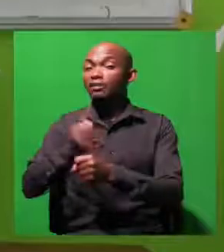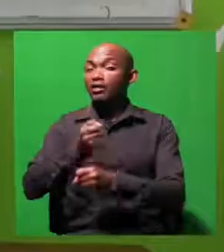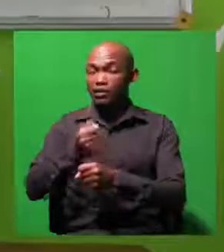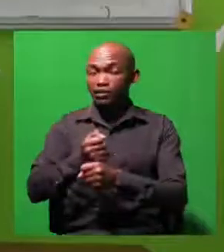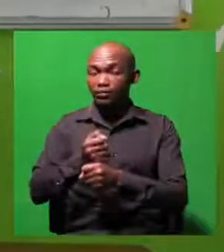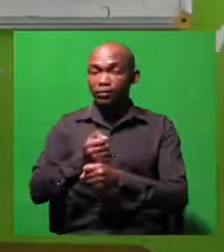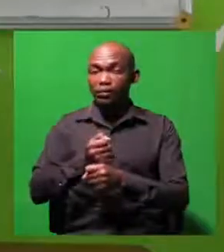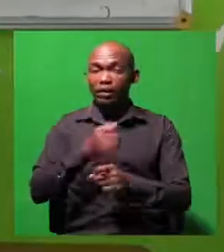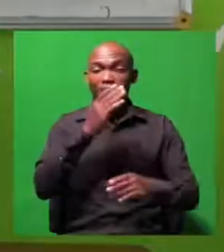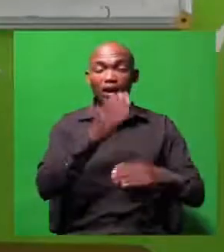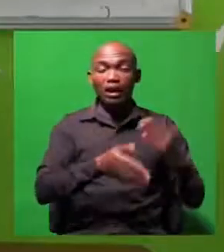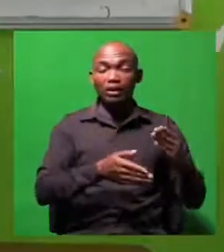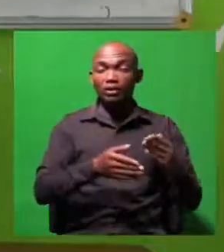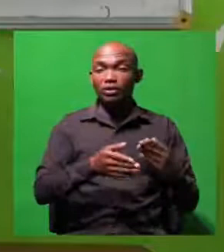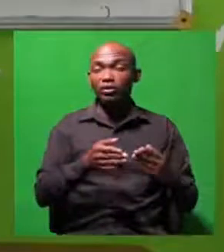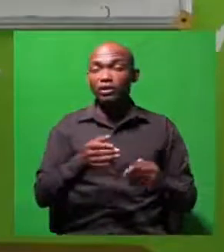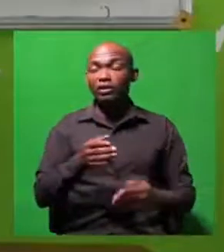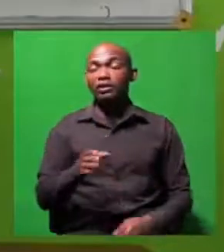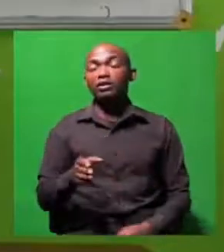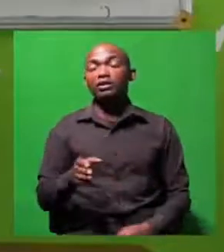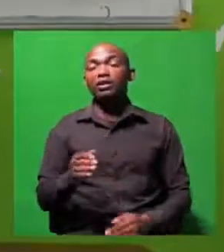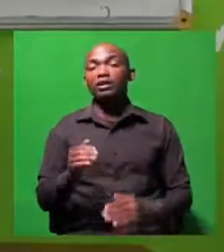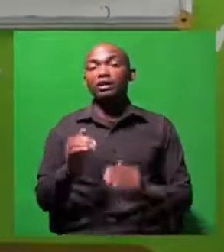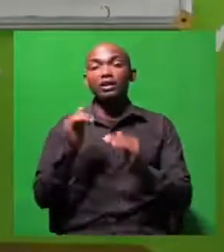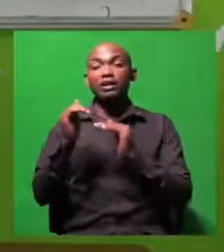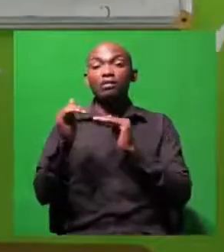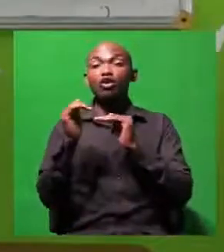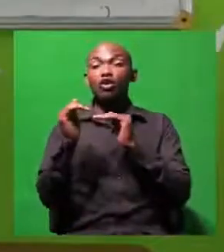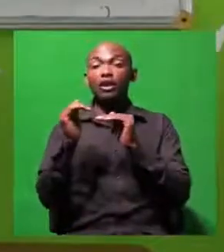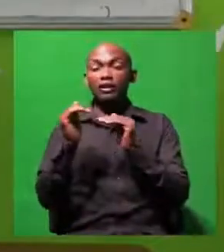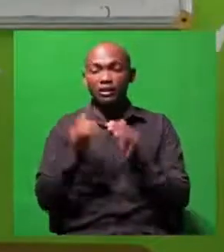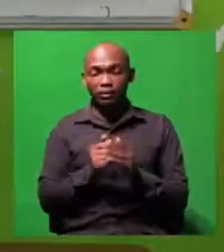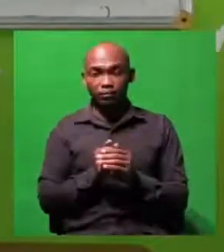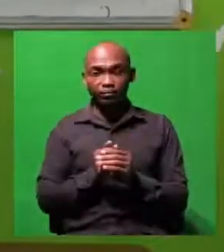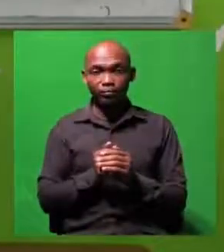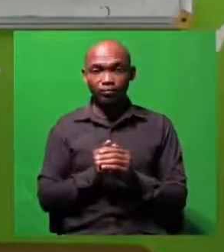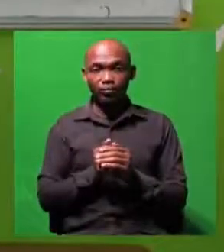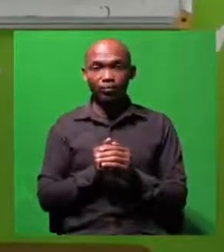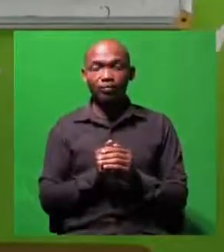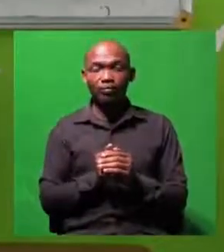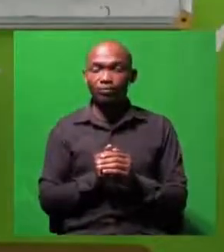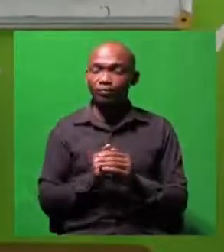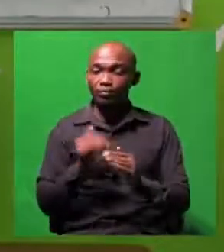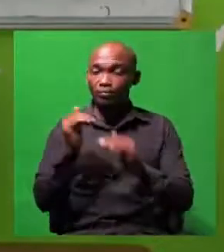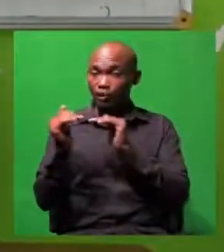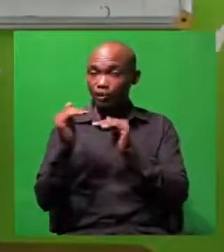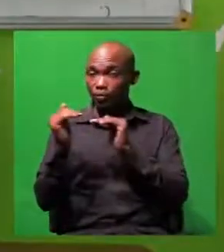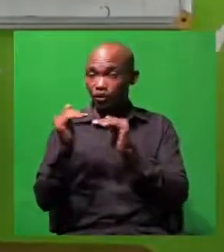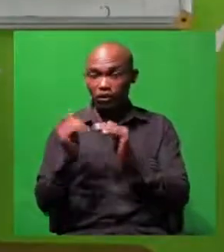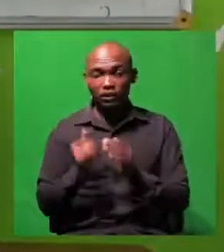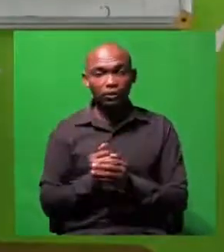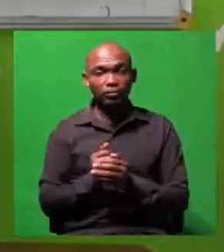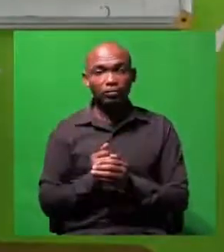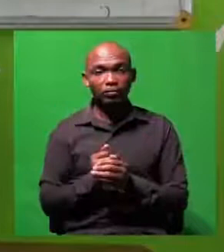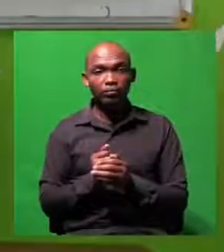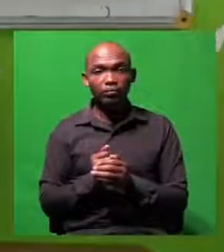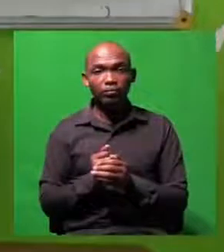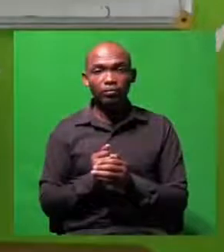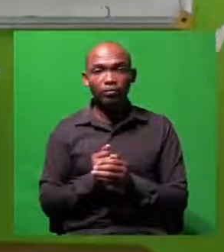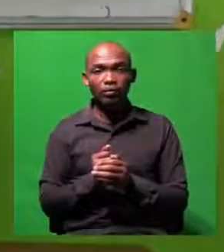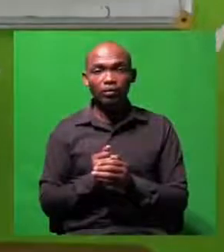The last one is democracy, presence of democracy.